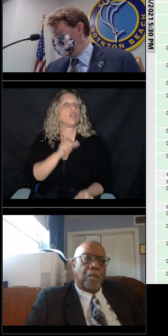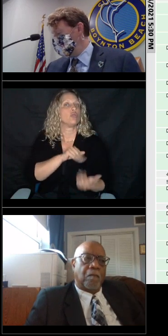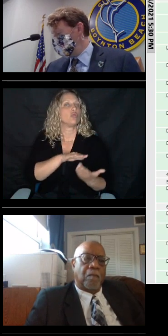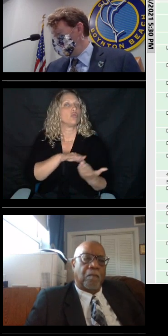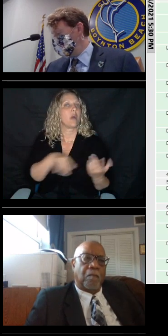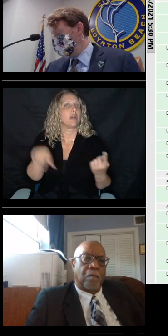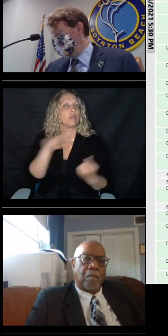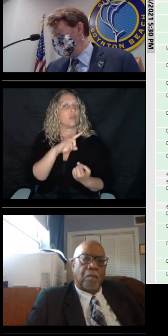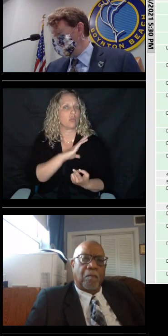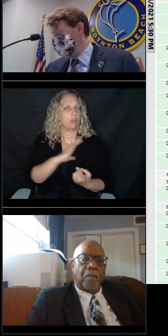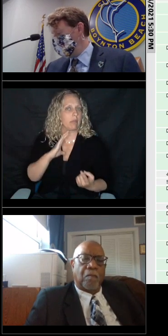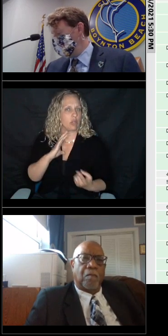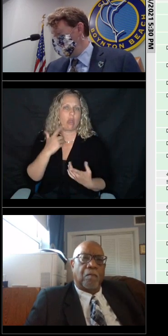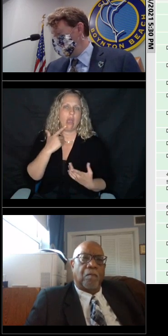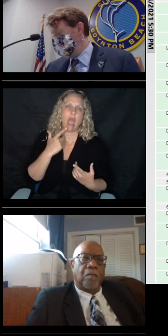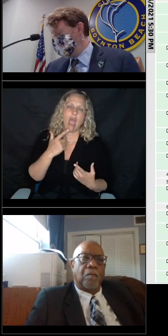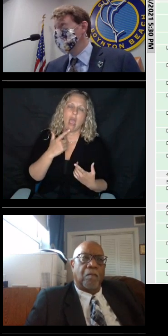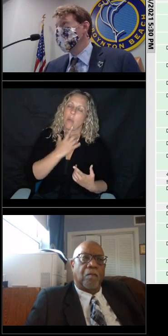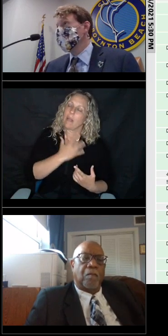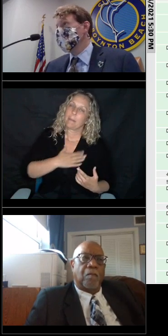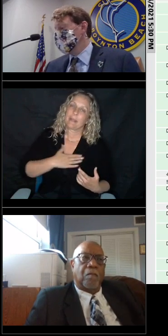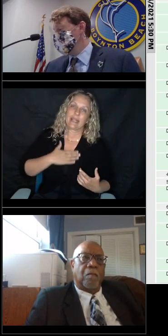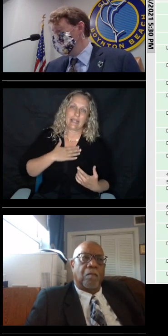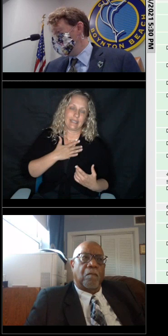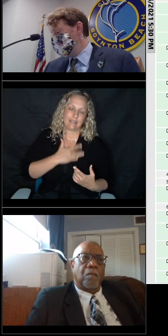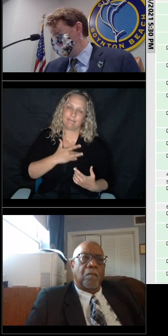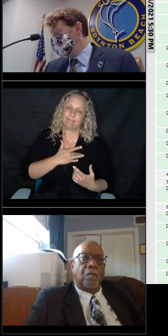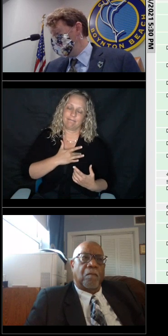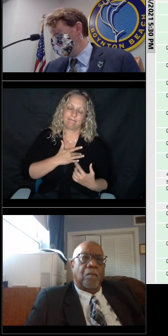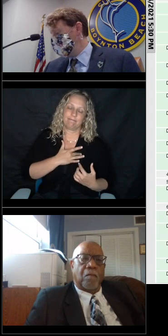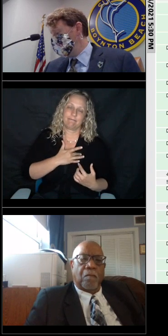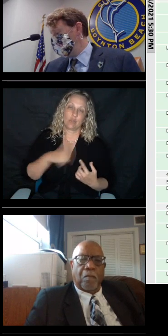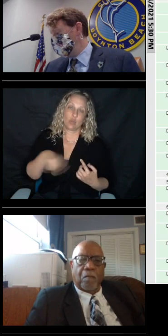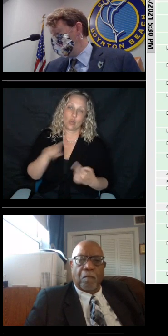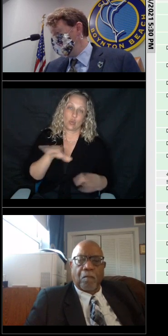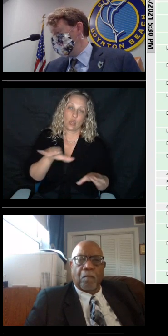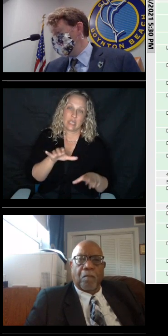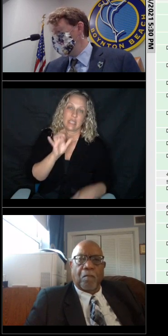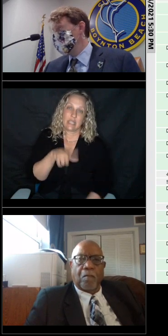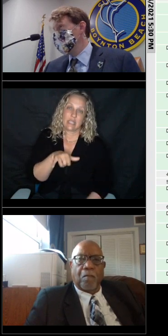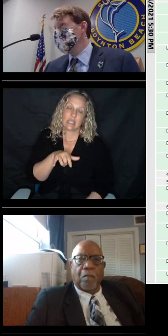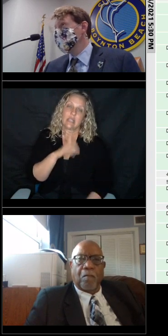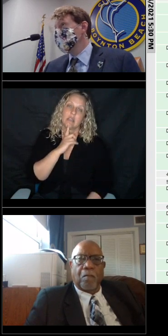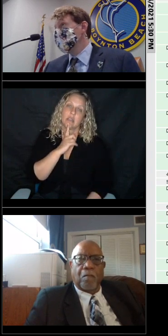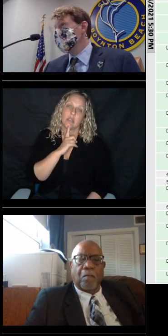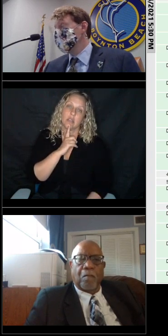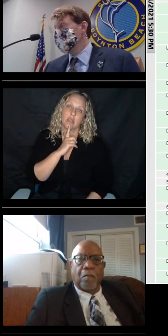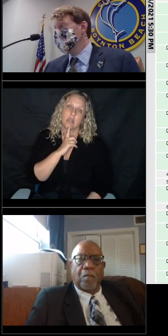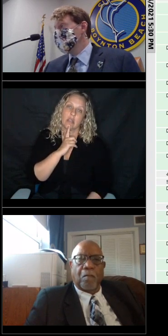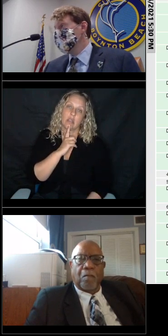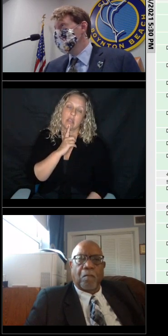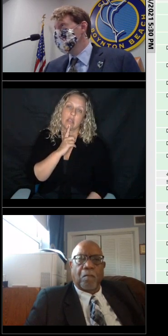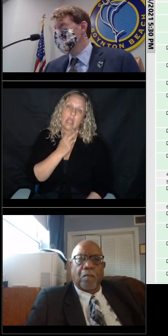commission. I'm very pleased to see that you did the